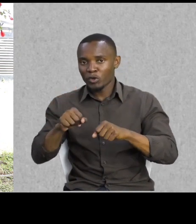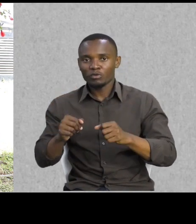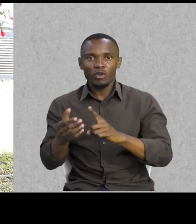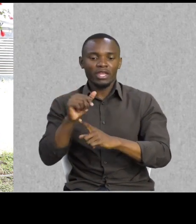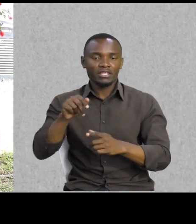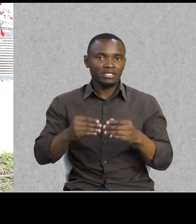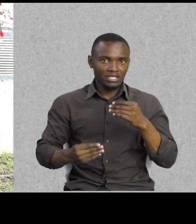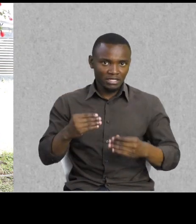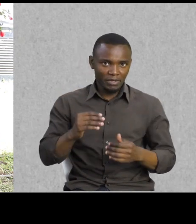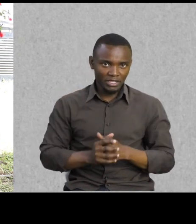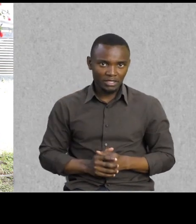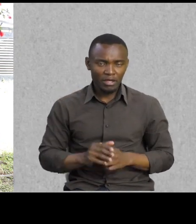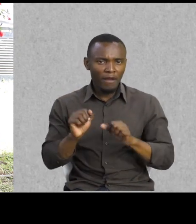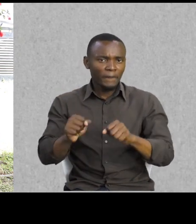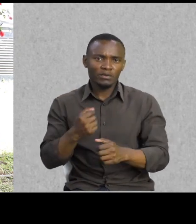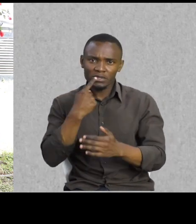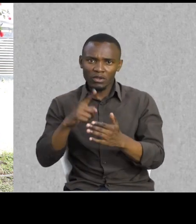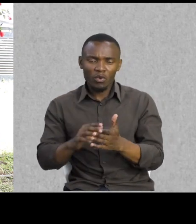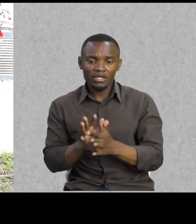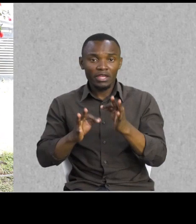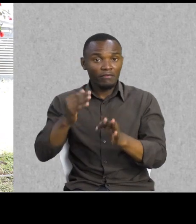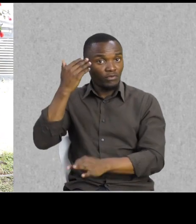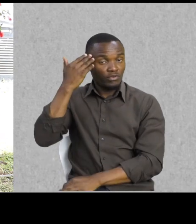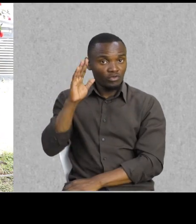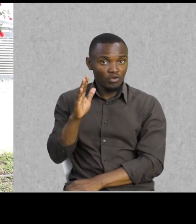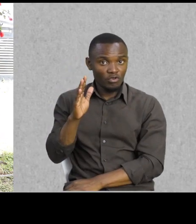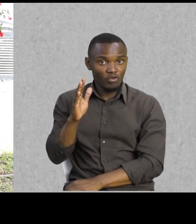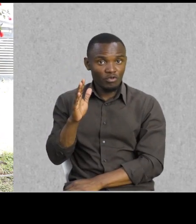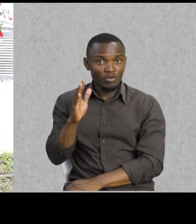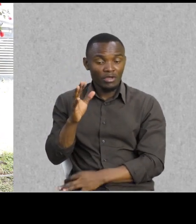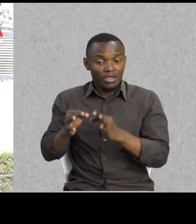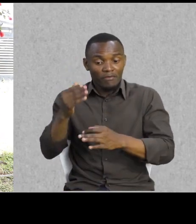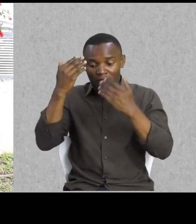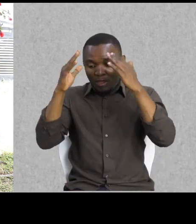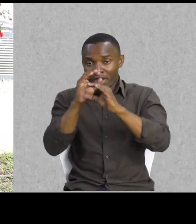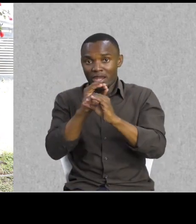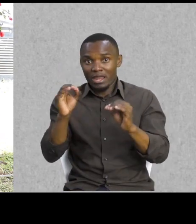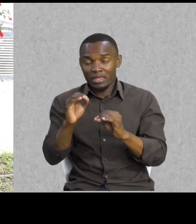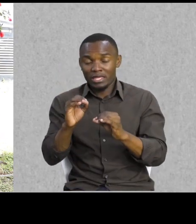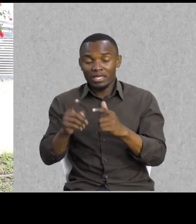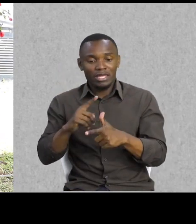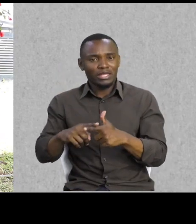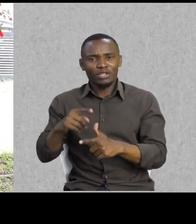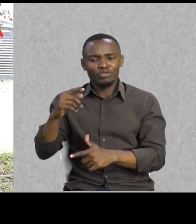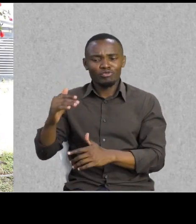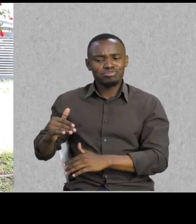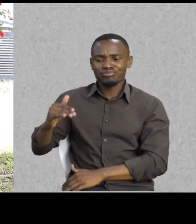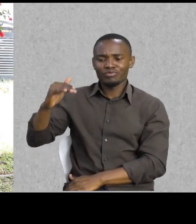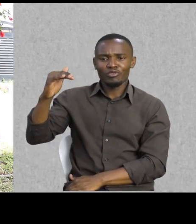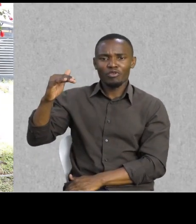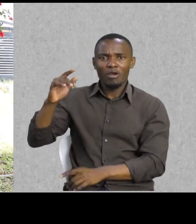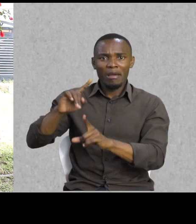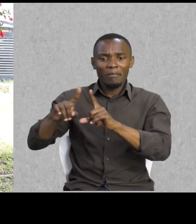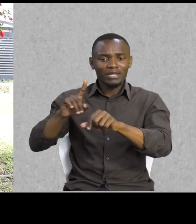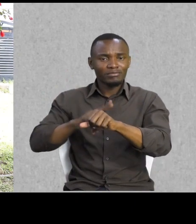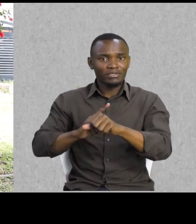disability. I can say if you don't know, if you're not aware of anything, you'll just grow up. But